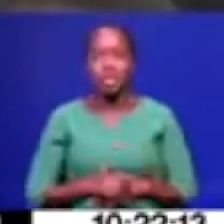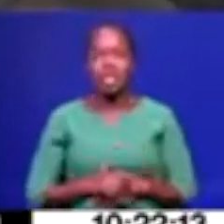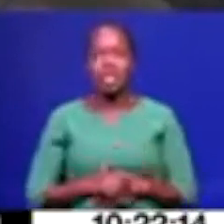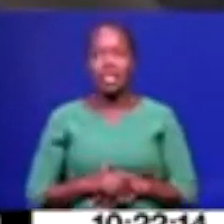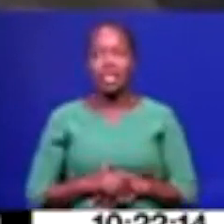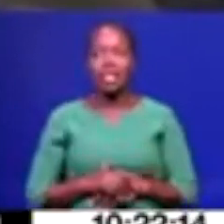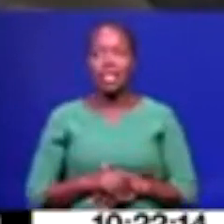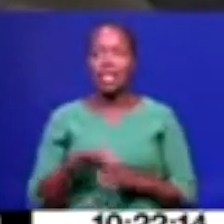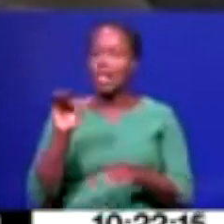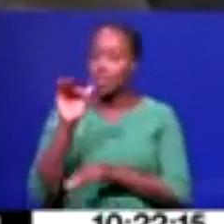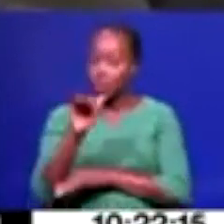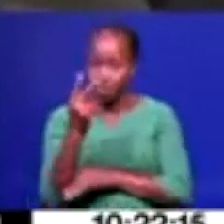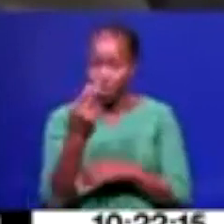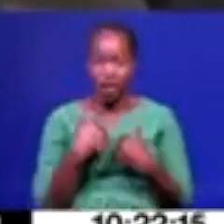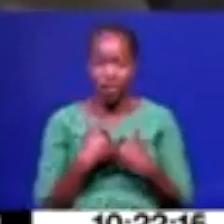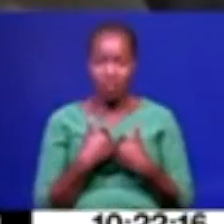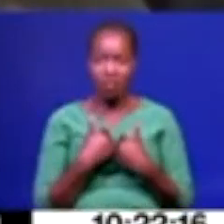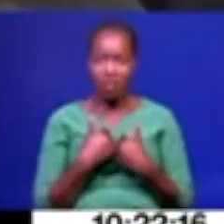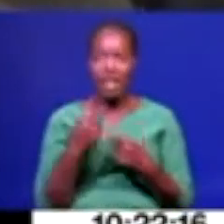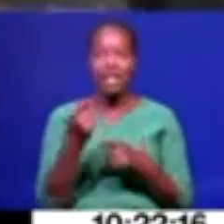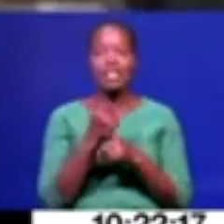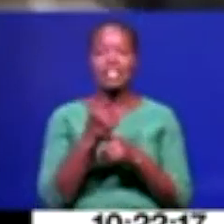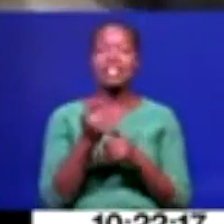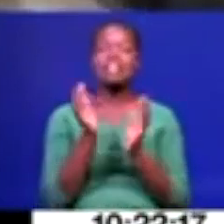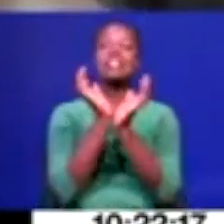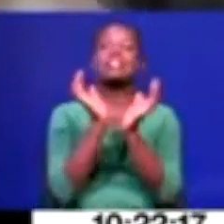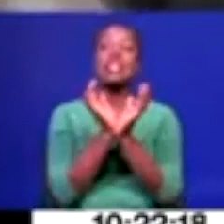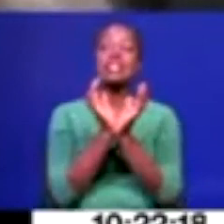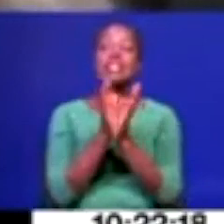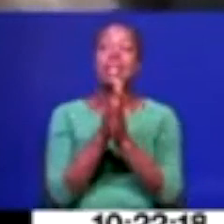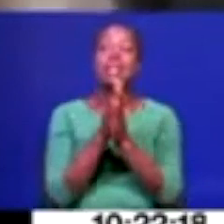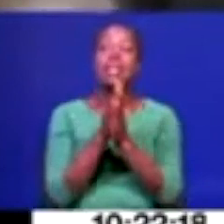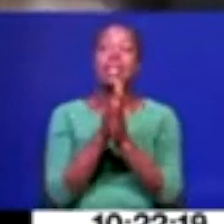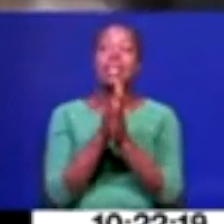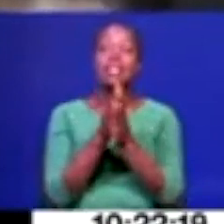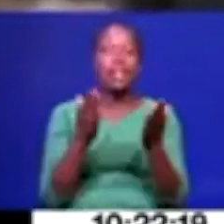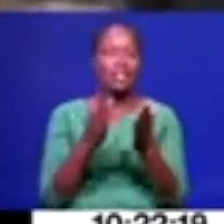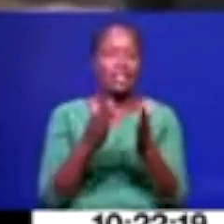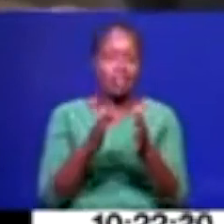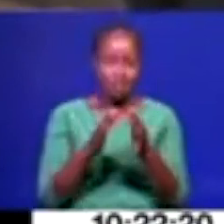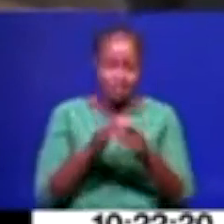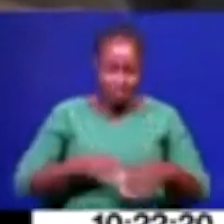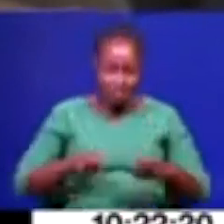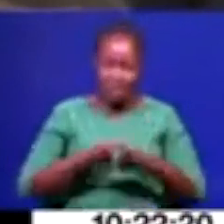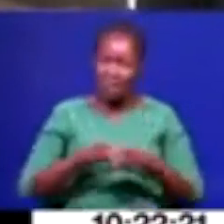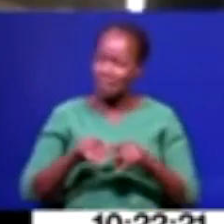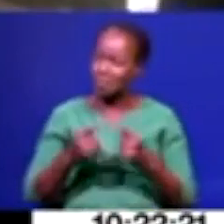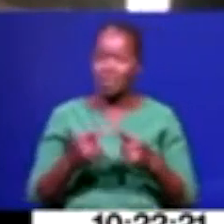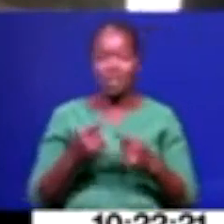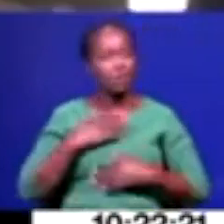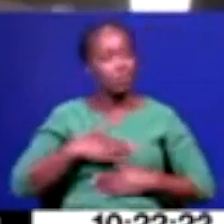I just have two requests, Mr. President. I train at Kasarani, and the warm-up track is completely worn out. So if we can make that